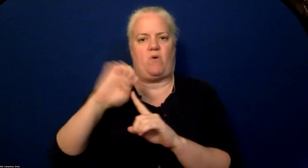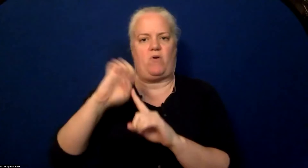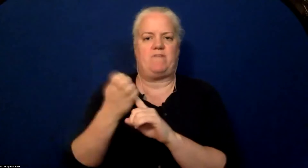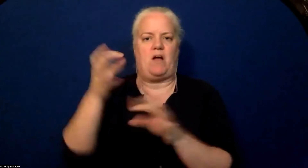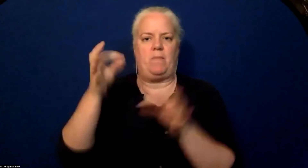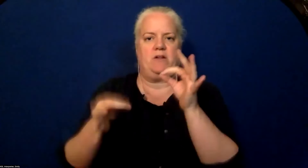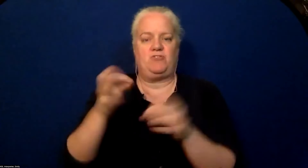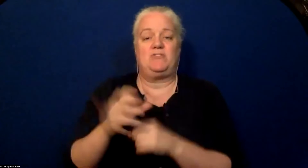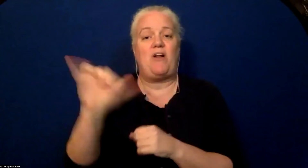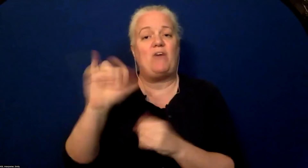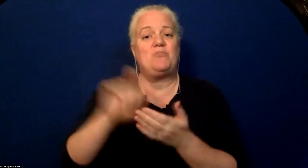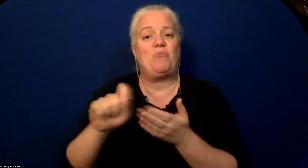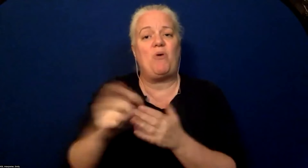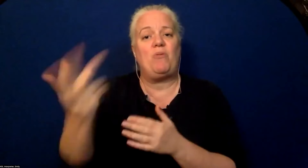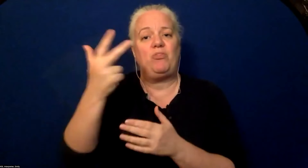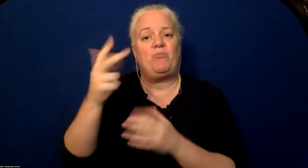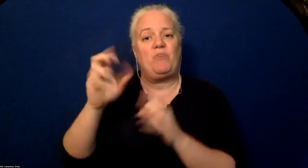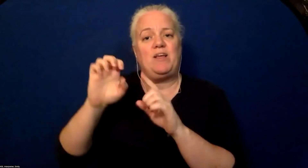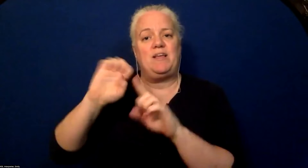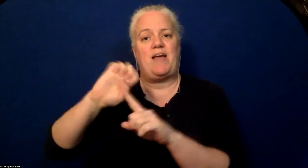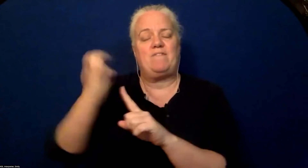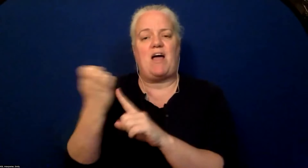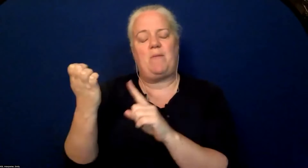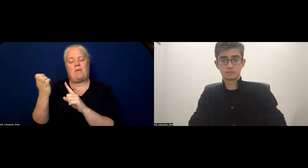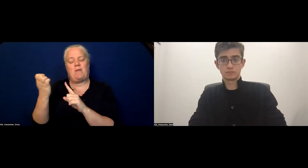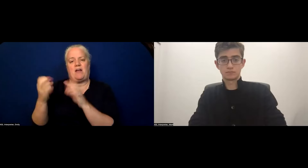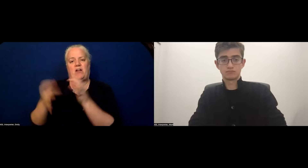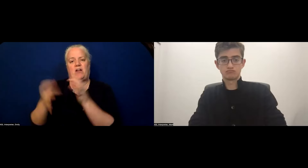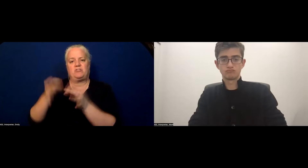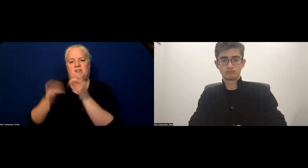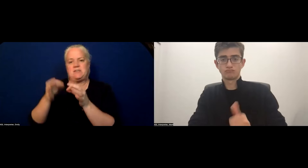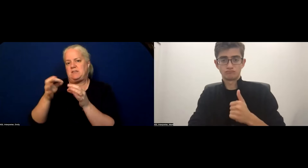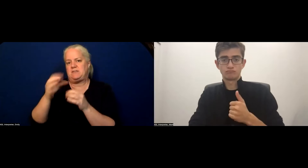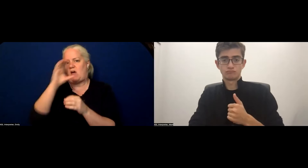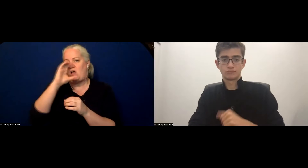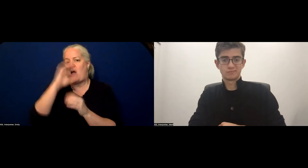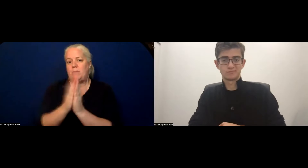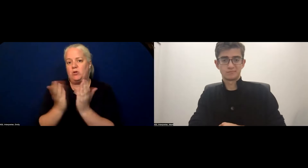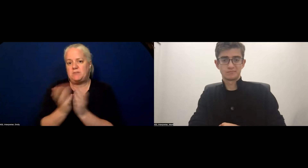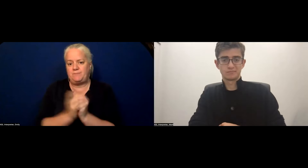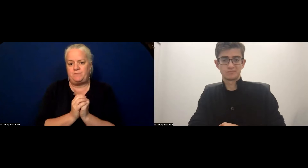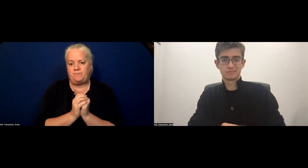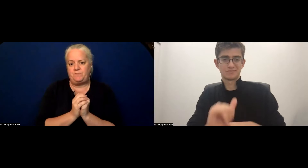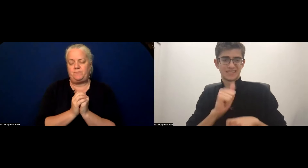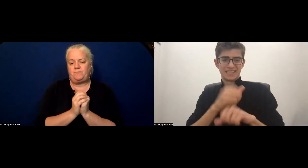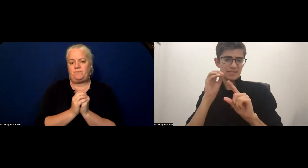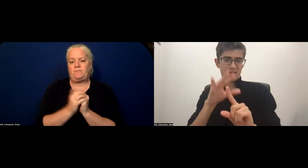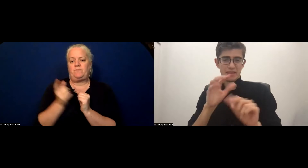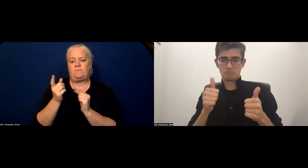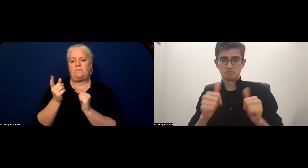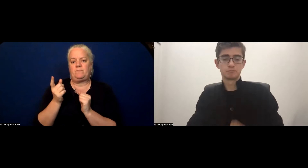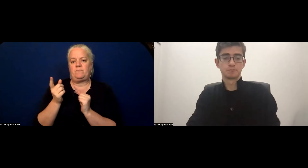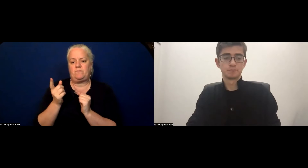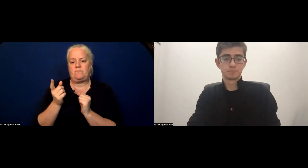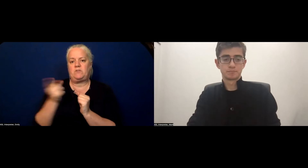comic books, Maya's Lot, Bim's Plant, and Troops Run. She serves on New York City's Environmental